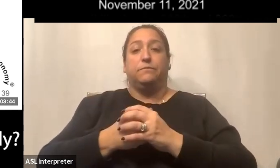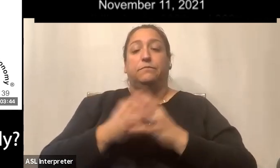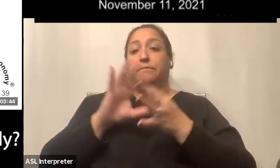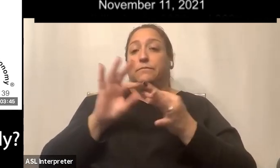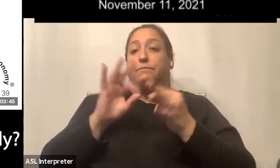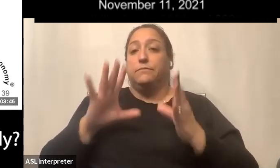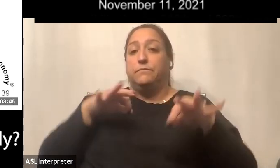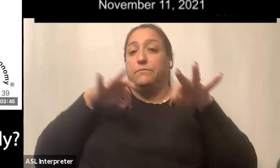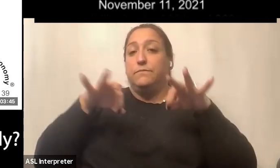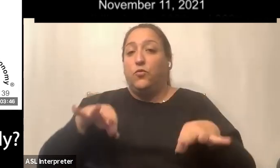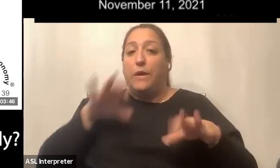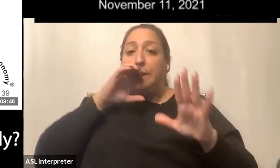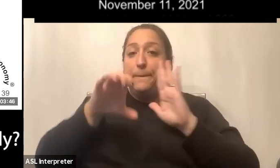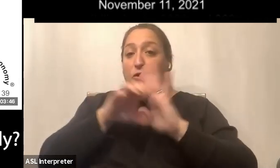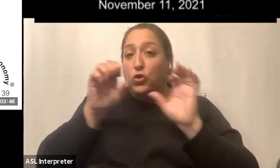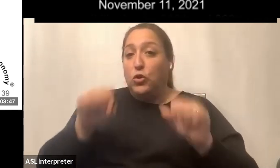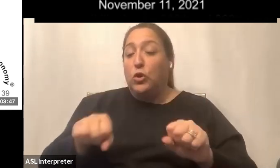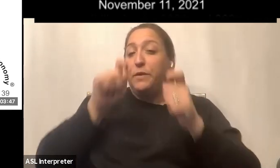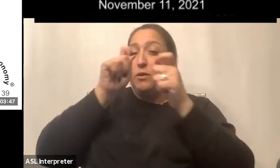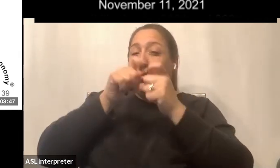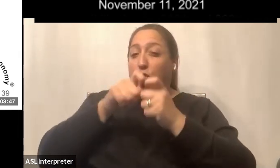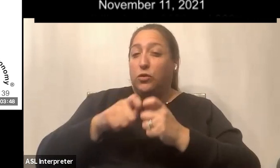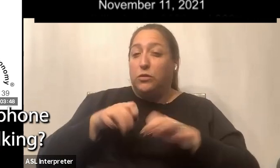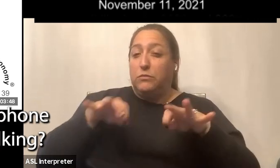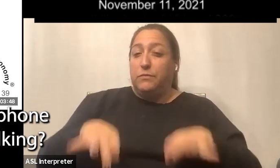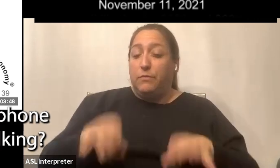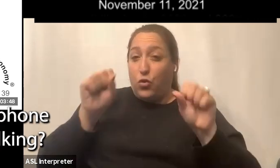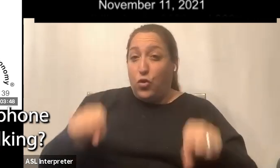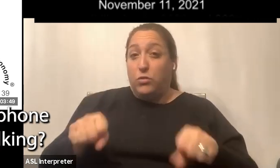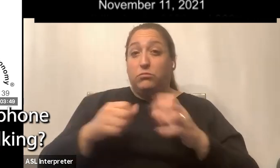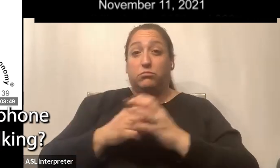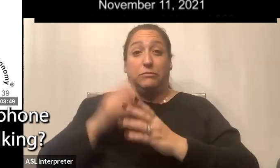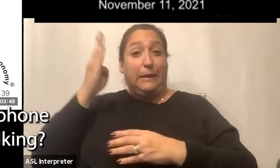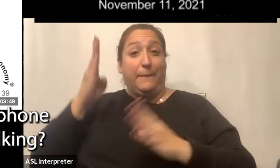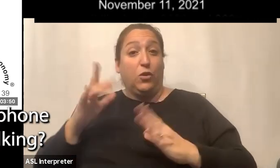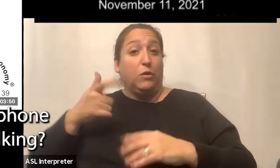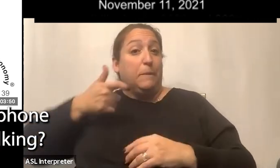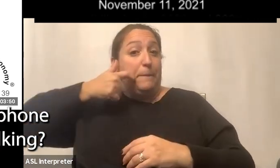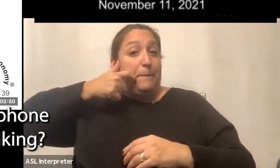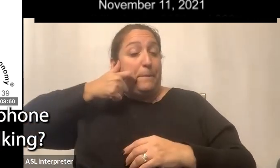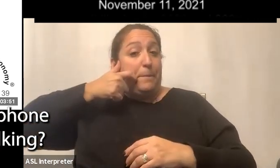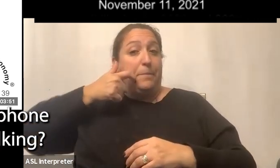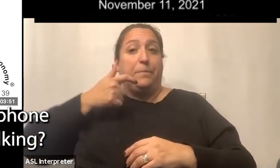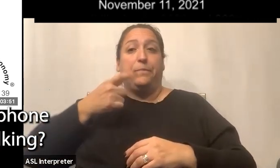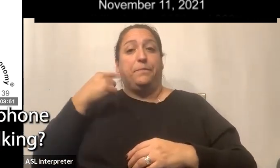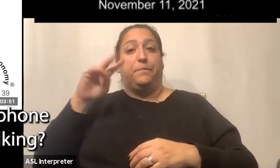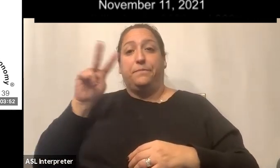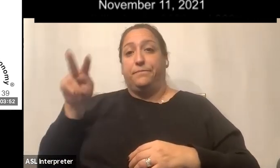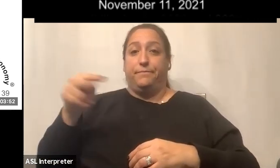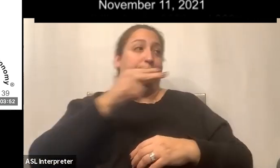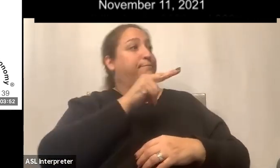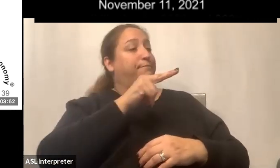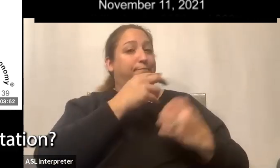describe the pictures very descriptively? Could the speaker wear a microphone and face the audience when